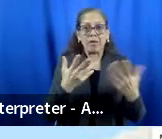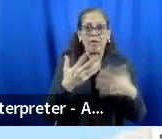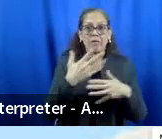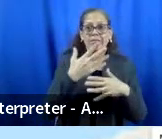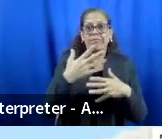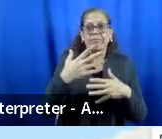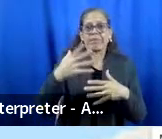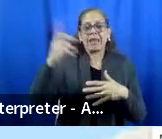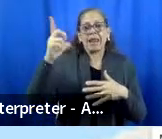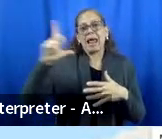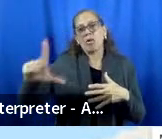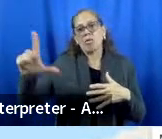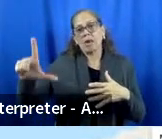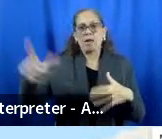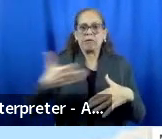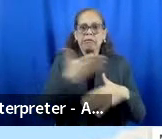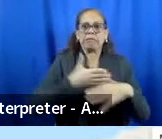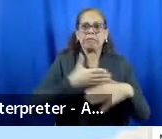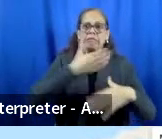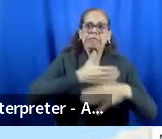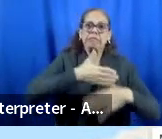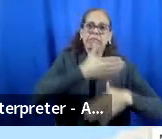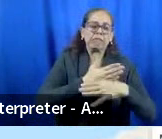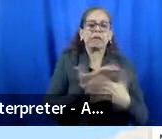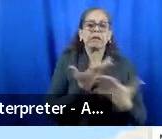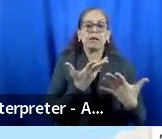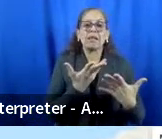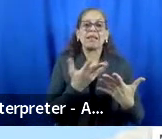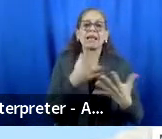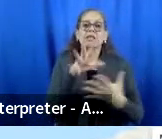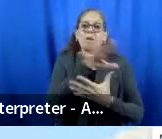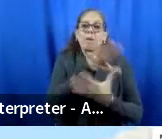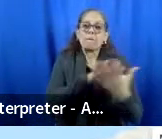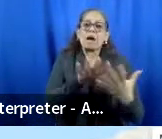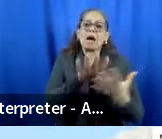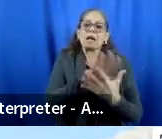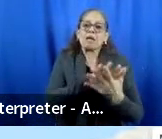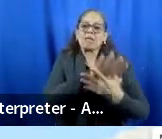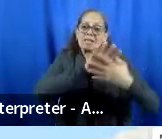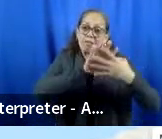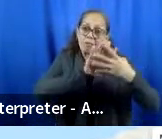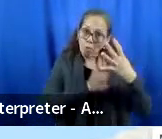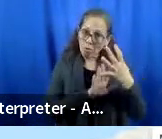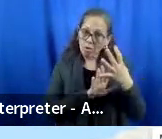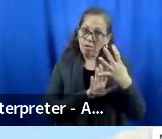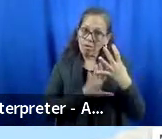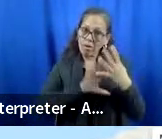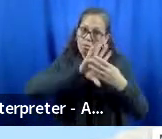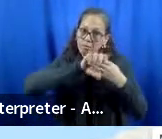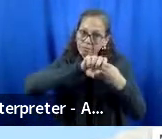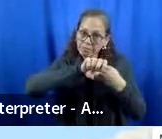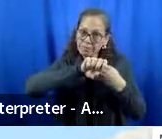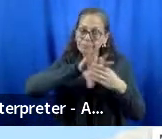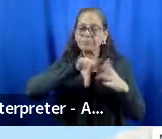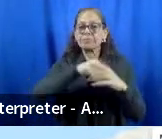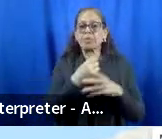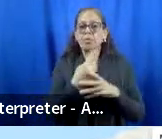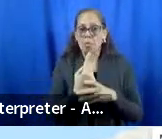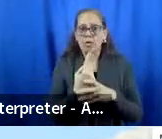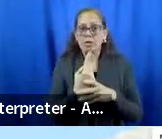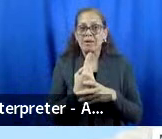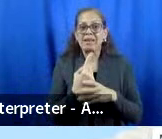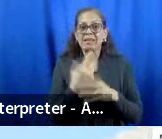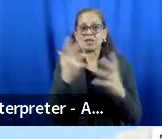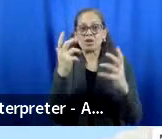harassment. So this map is showing the combined effect of these 4 data points. And you can see on the map that